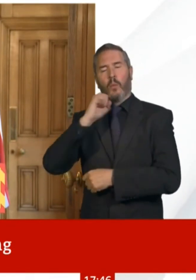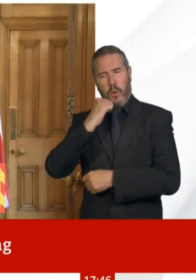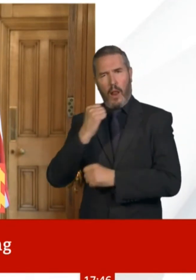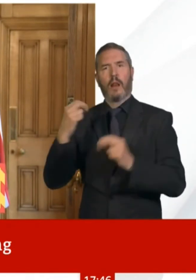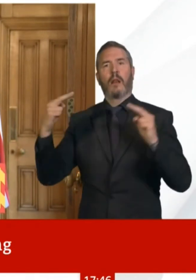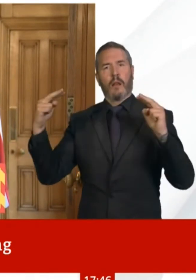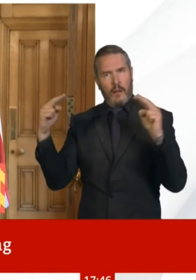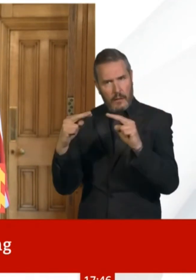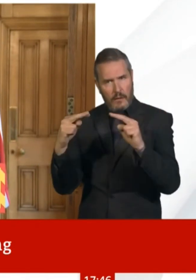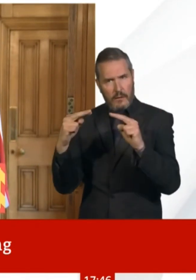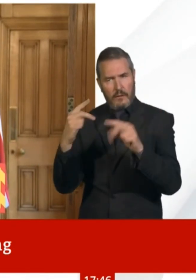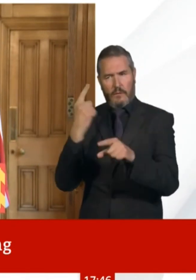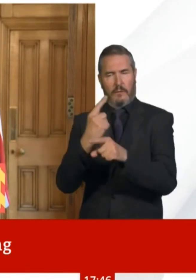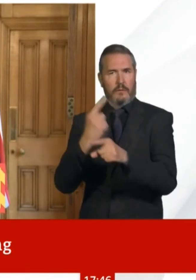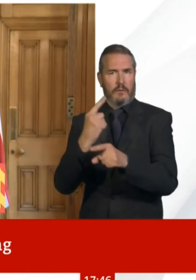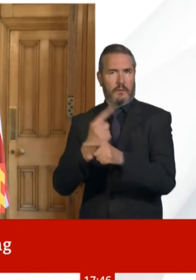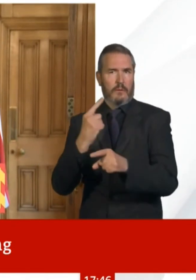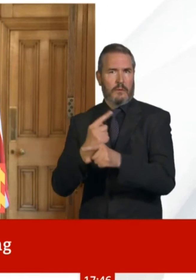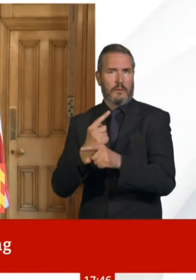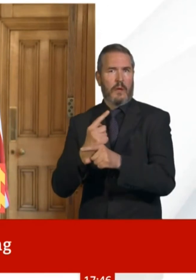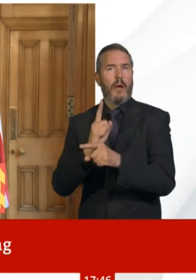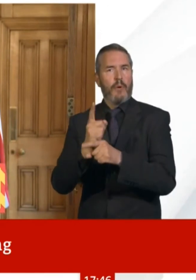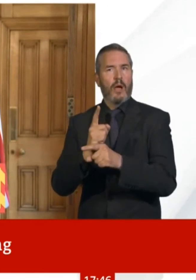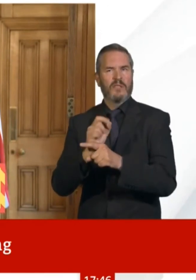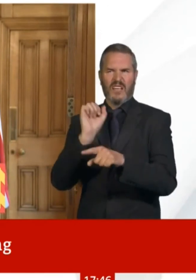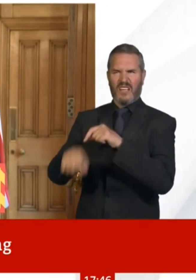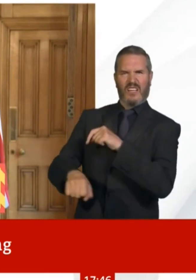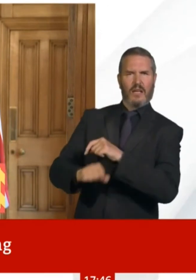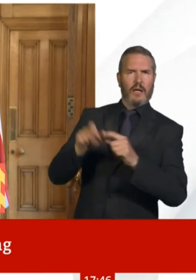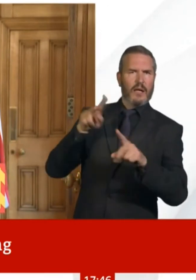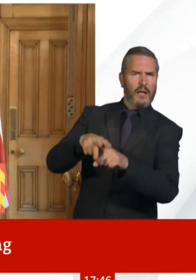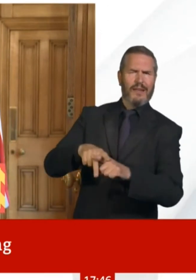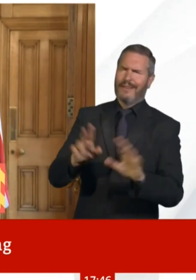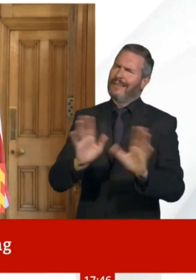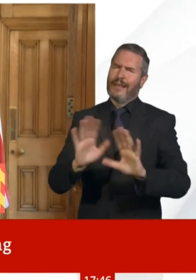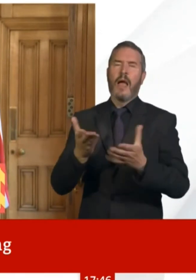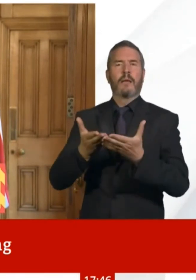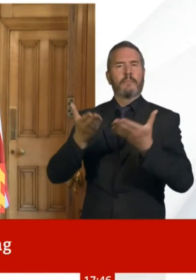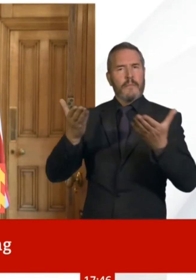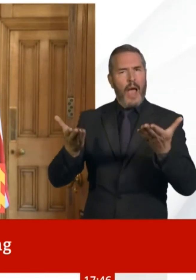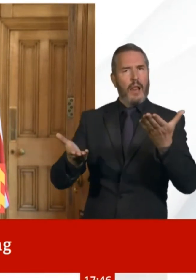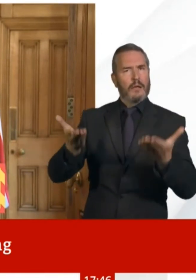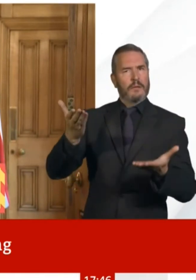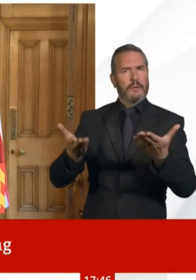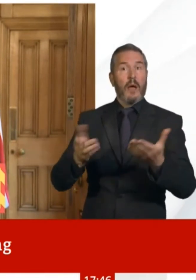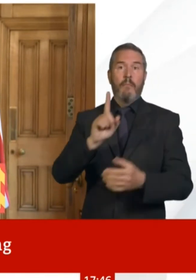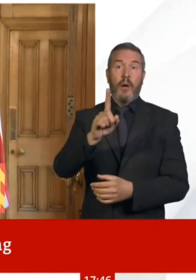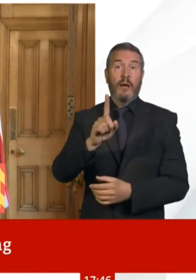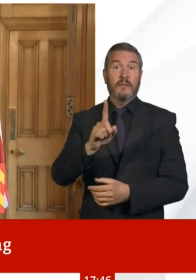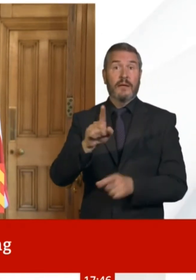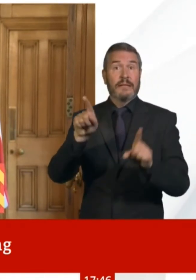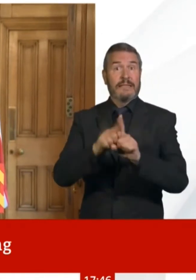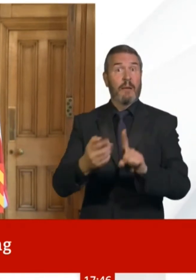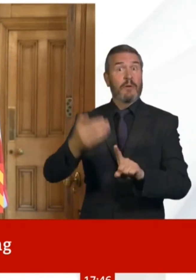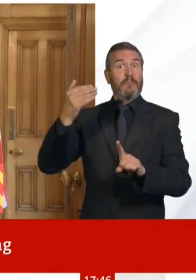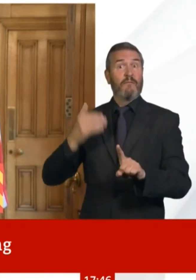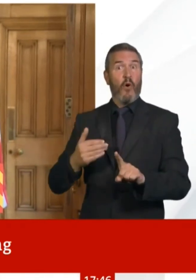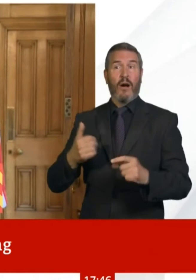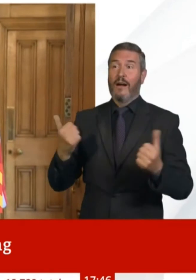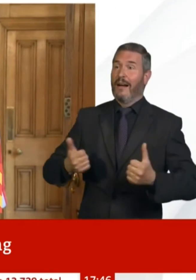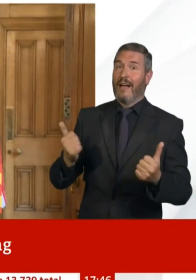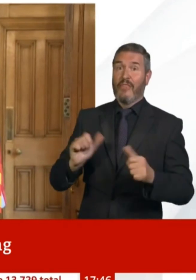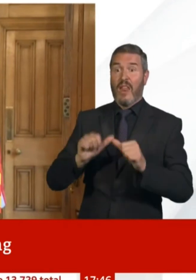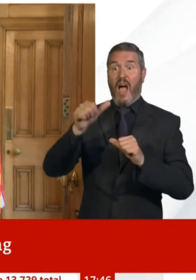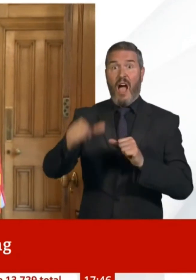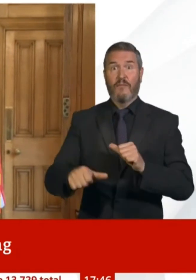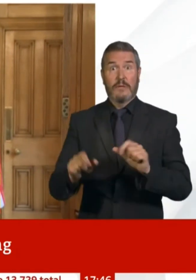all sides of this and do it in a balanced way. But there's no doubt we can't have business as usual after this crisis, and we'll have to ask the